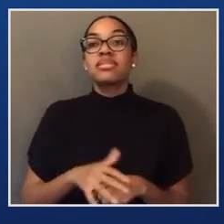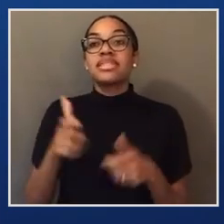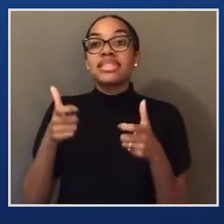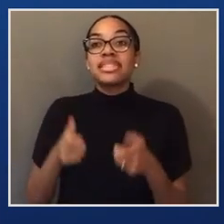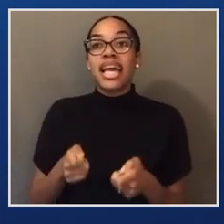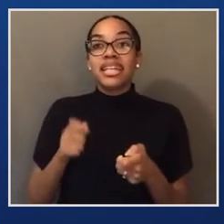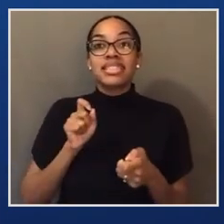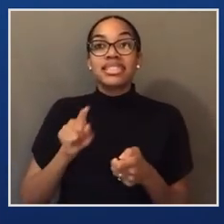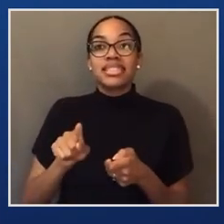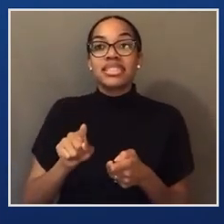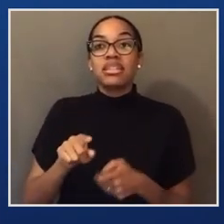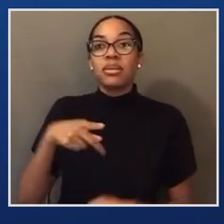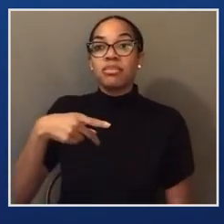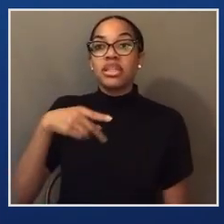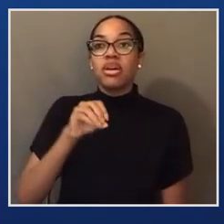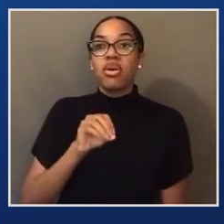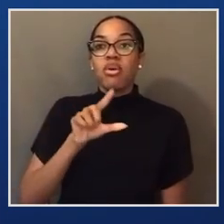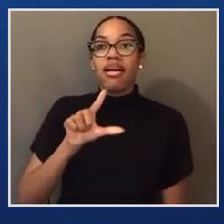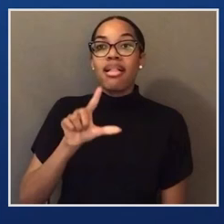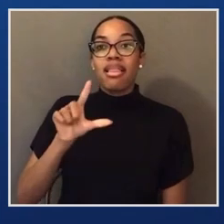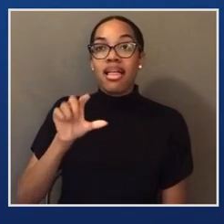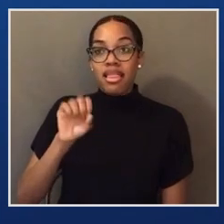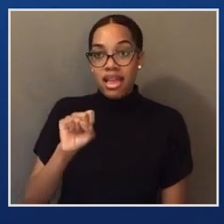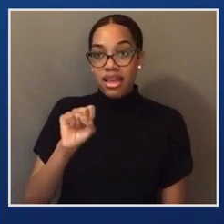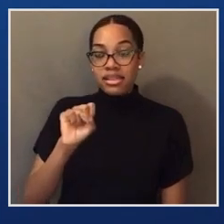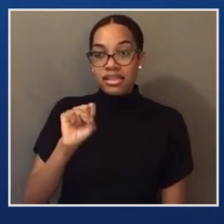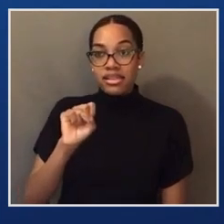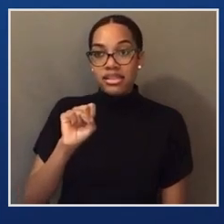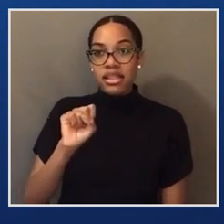POLLS, P-O-L-L-S, to